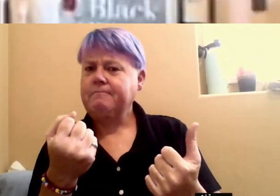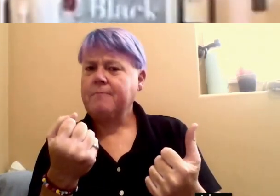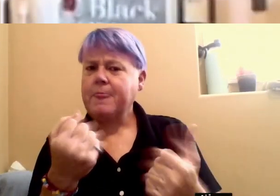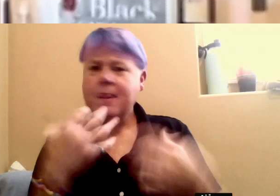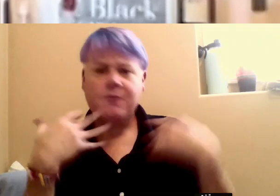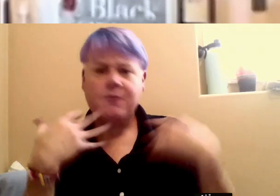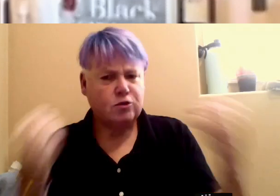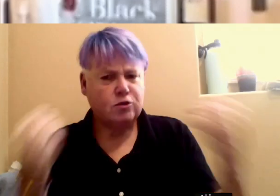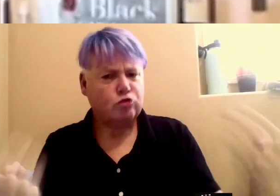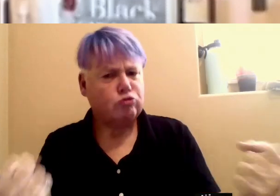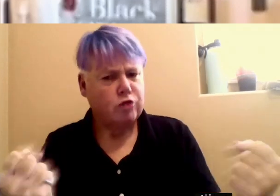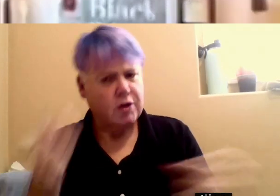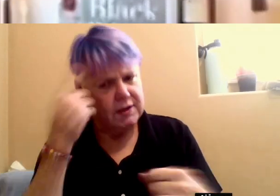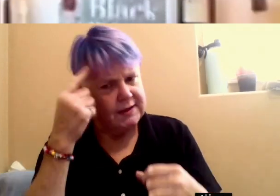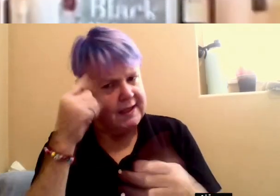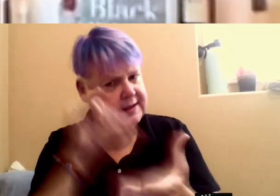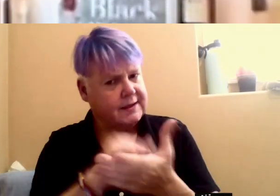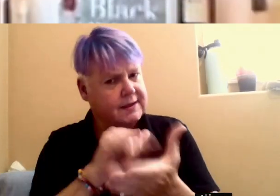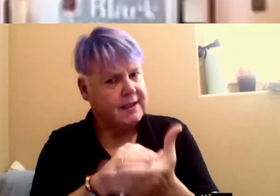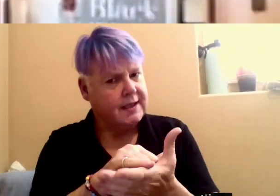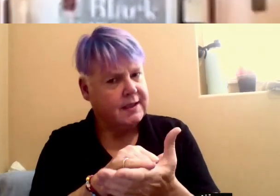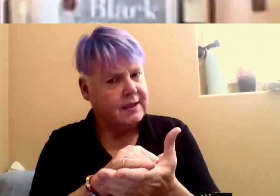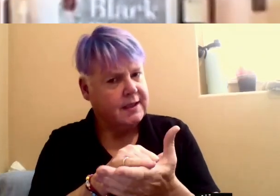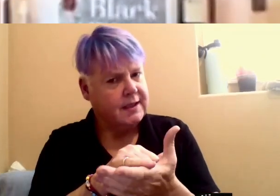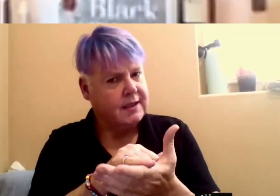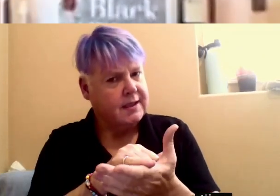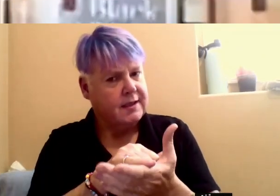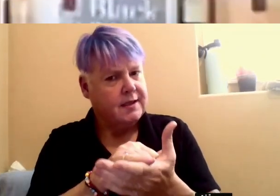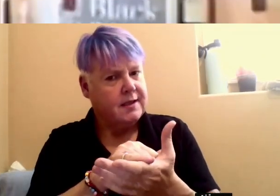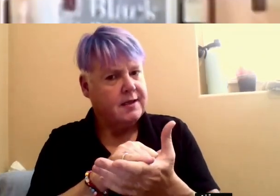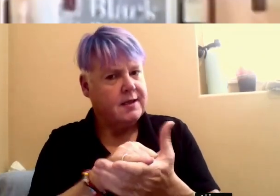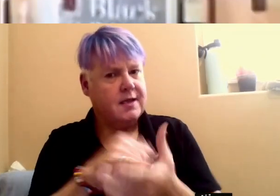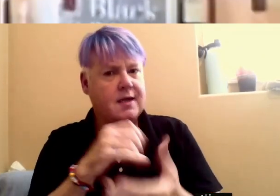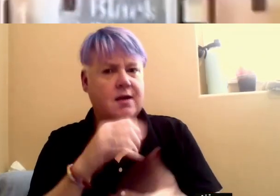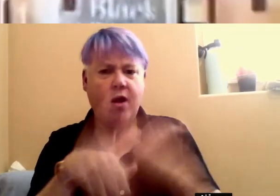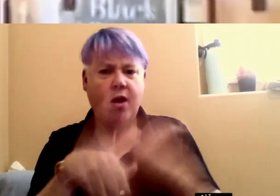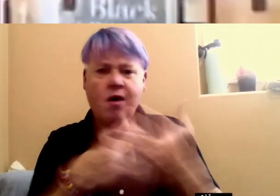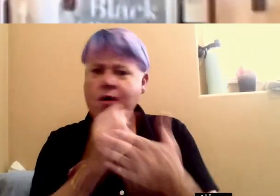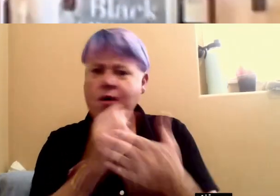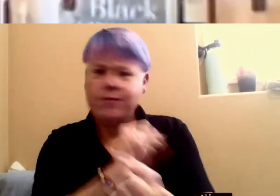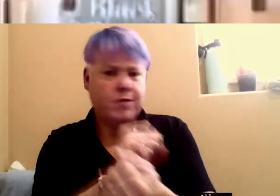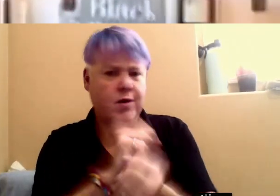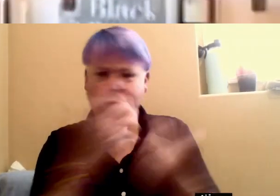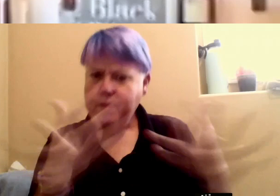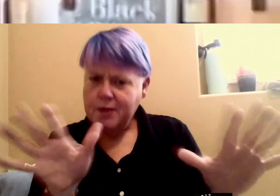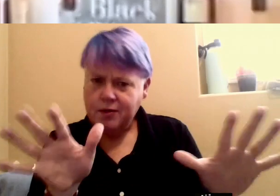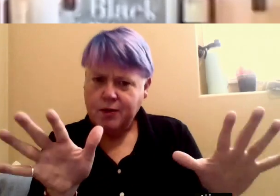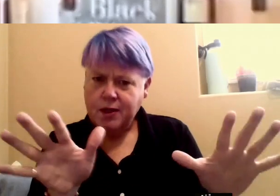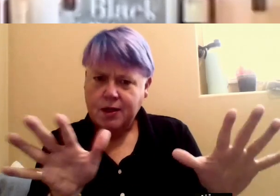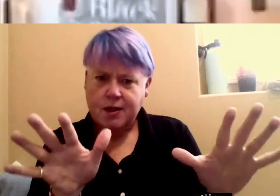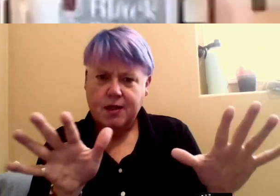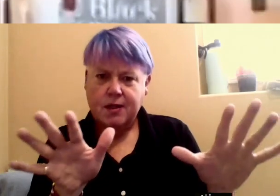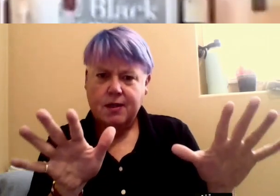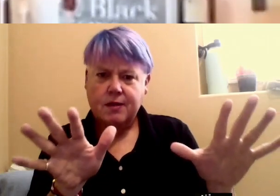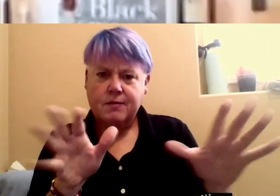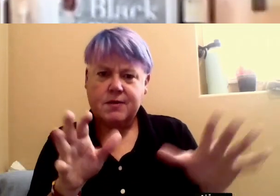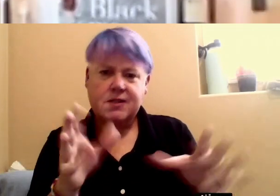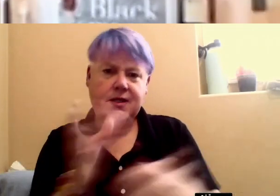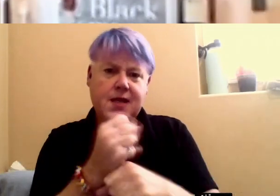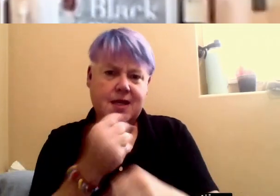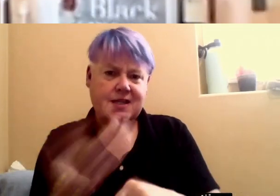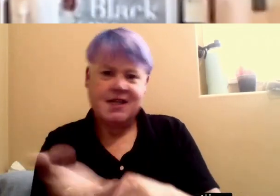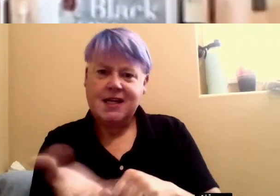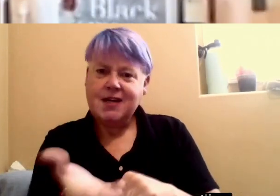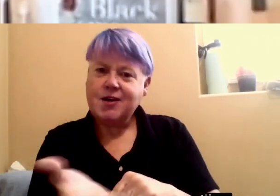sense that all the work that we had been doing was to get us here, to get